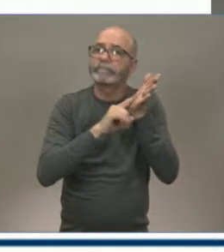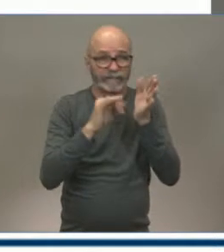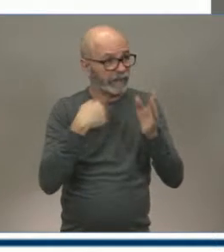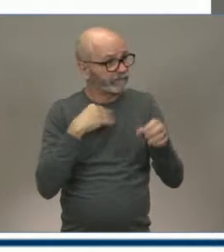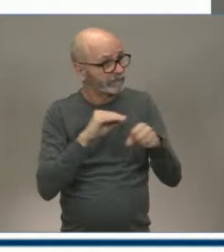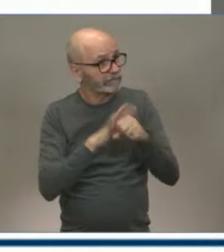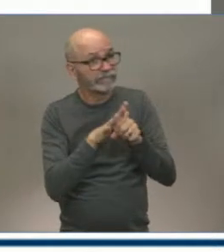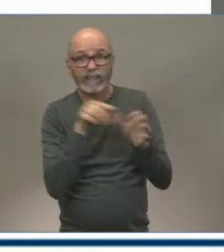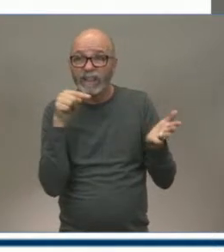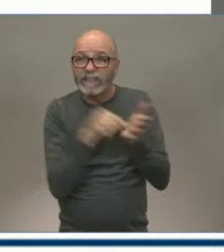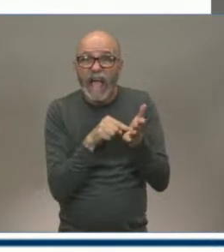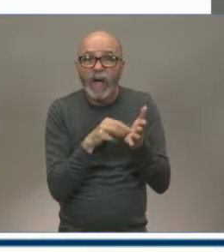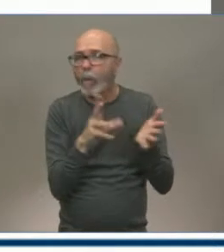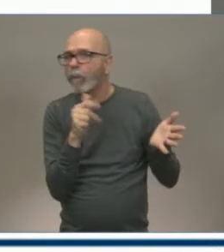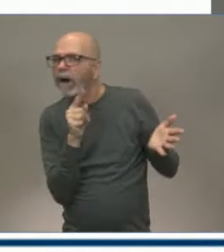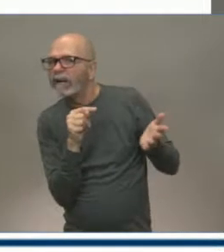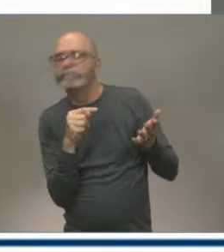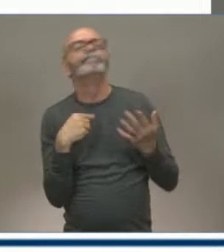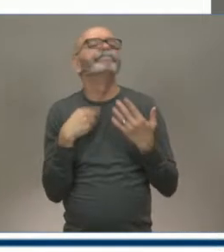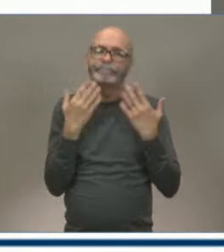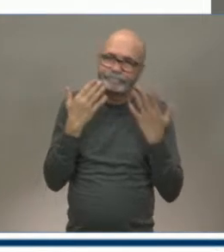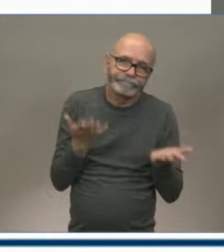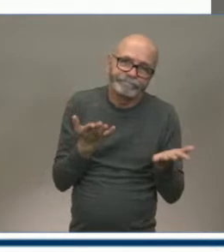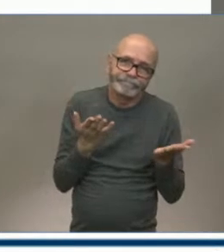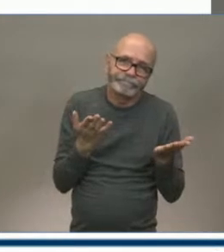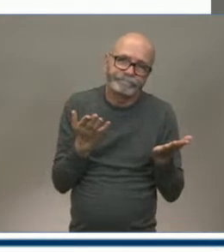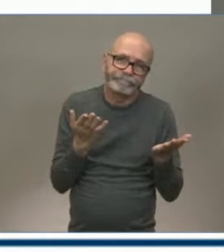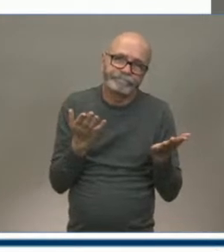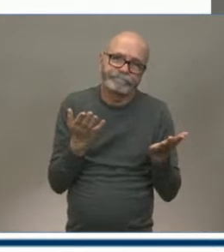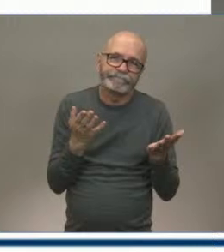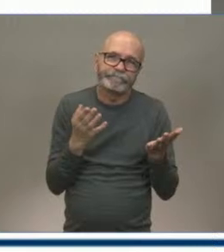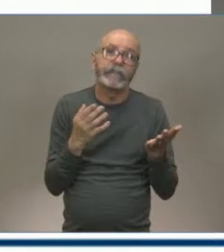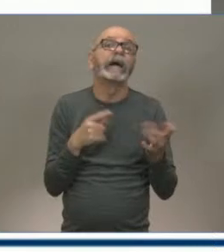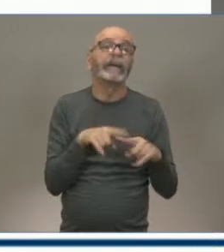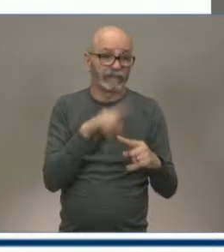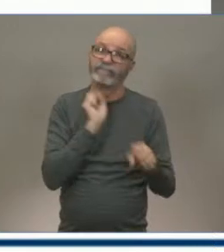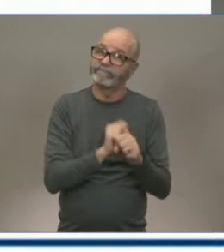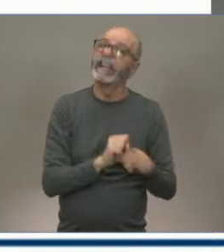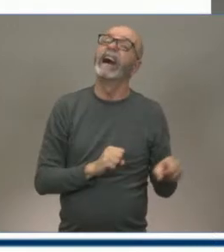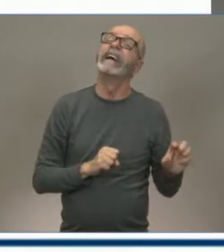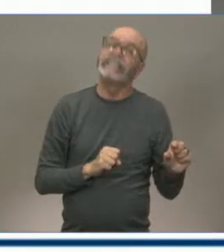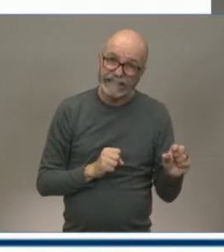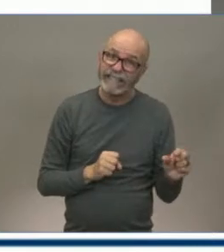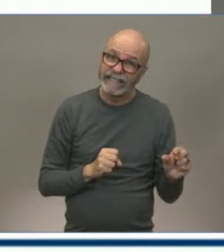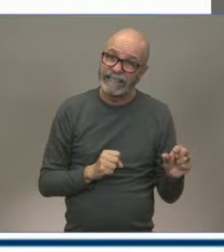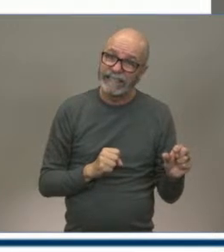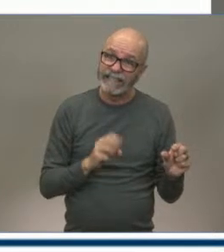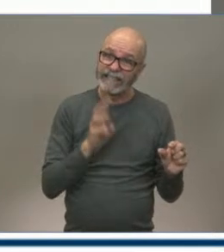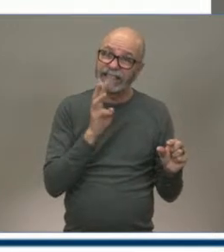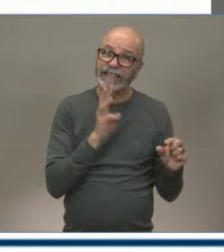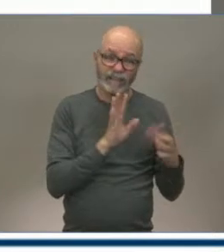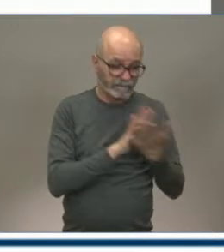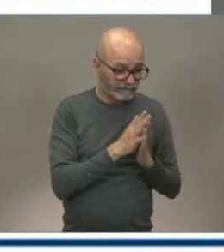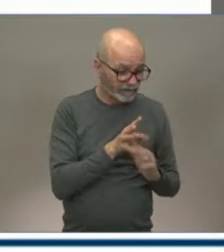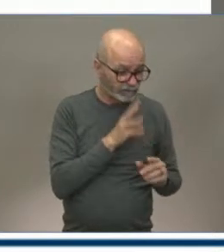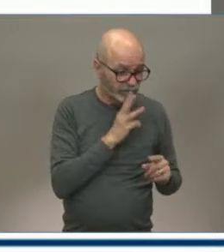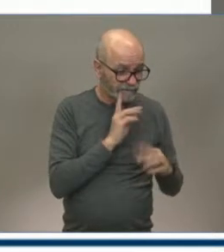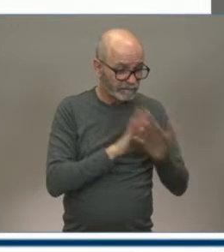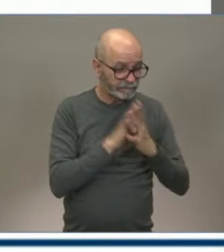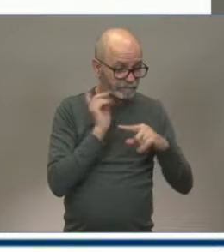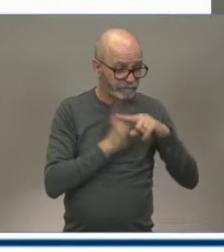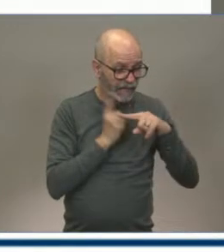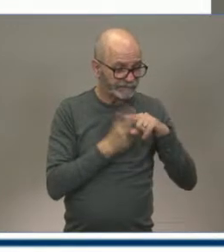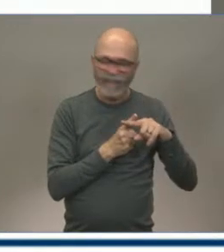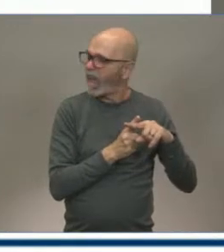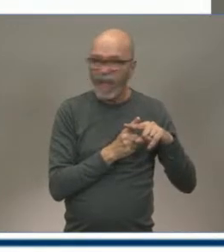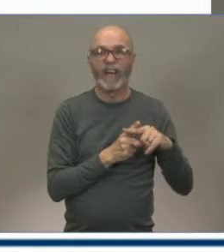communities. Of course, with this type of testing, you could never trace it back and attribute a positive test in the wastewater to any one individual,